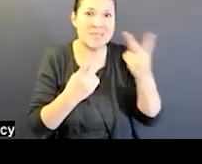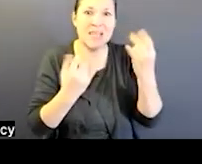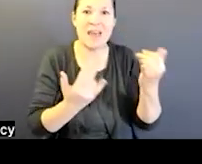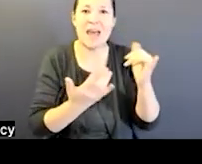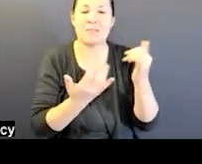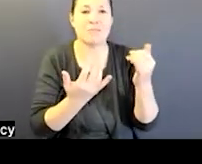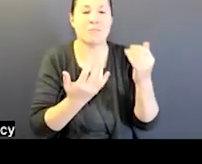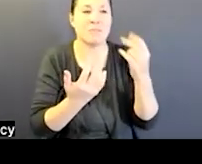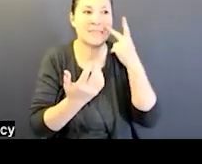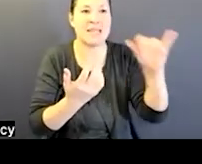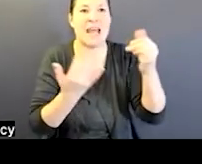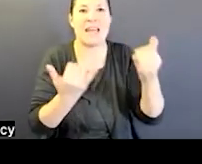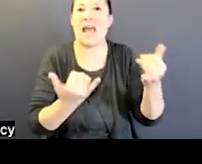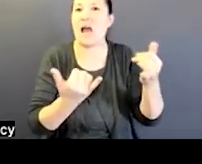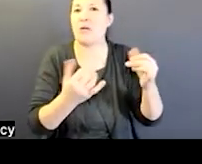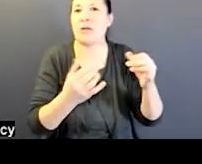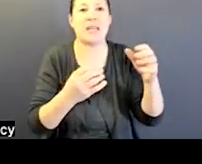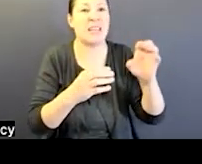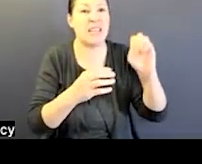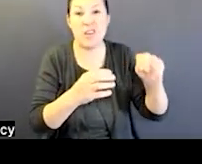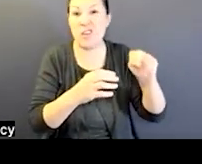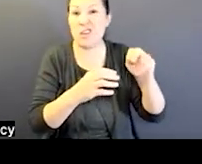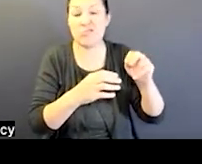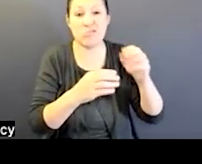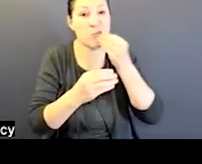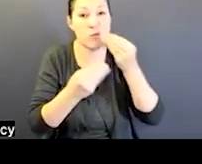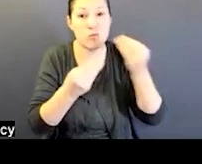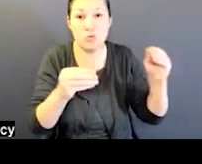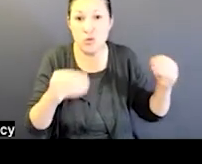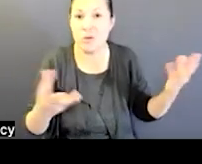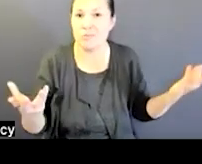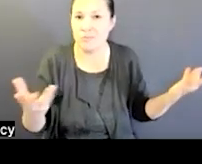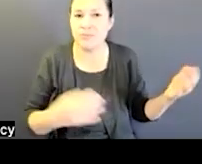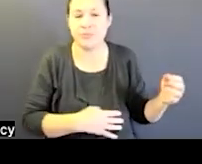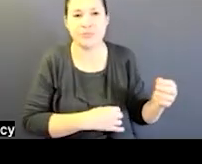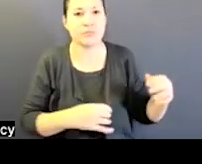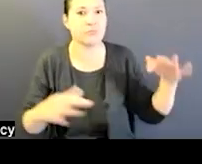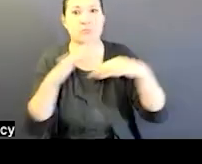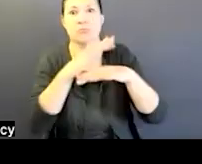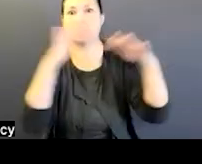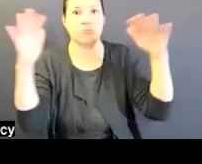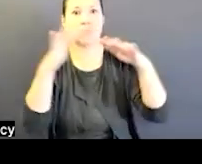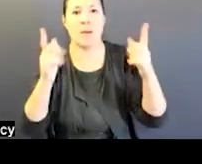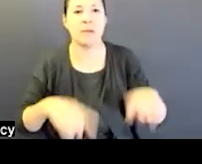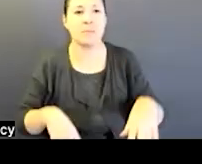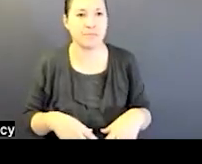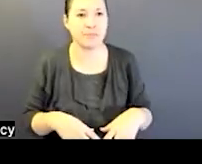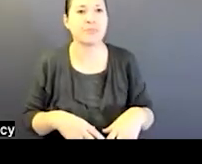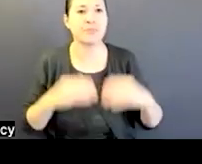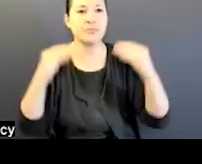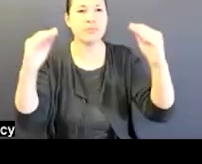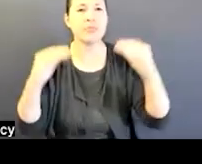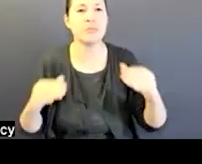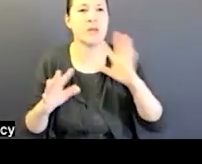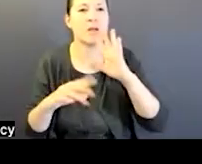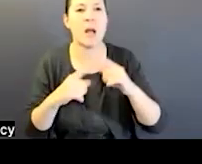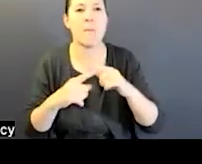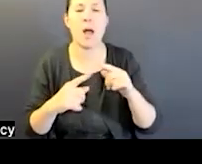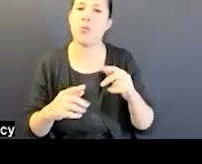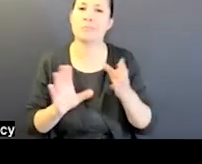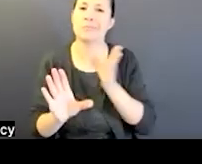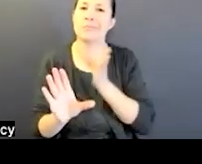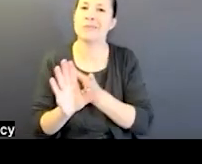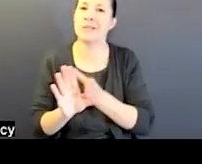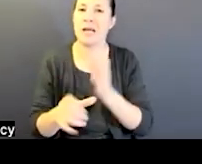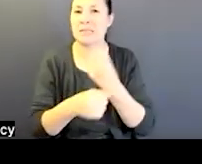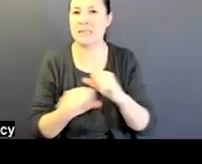time. Creating a psychologically safe learning environment where we can talk about differences. So I